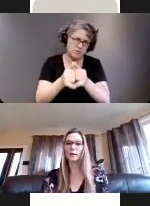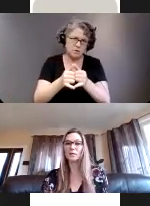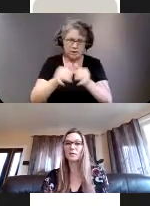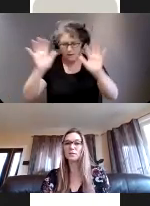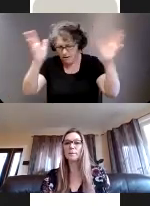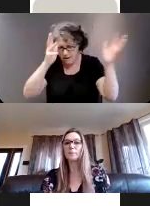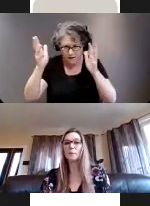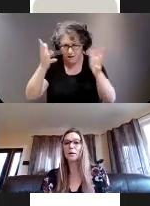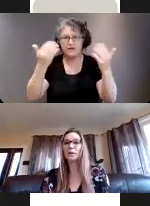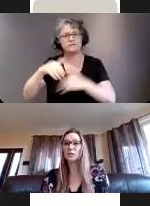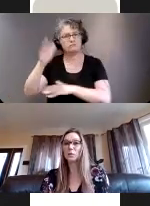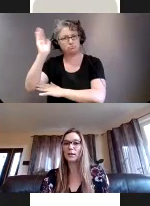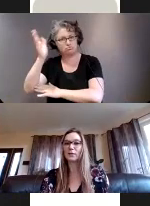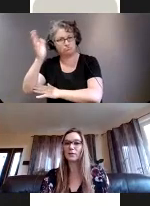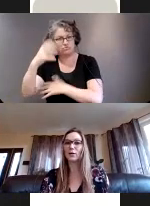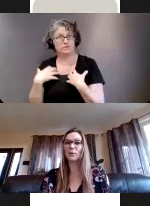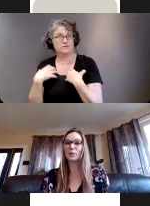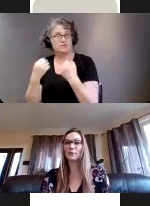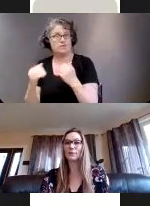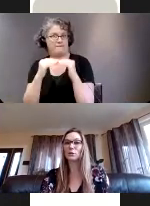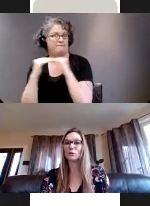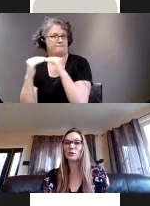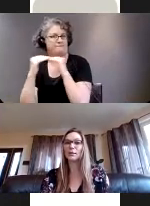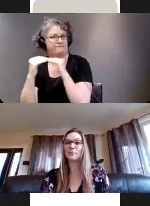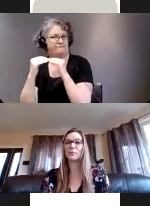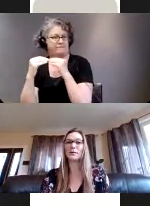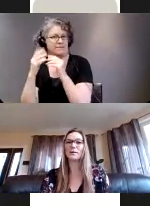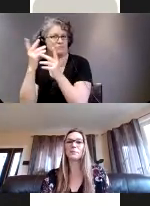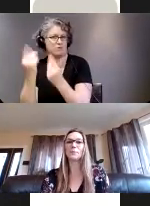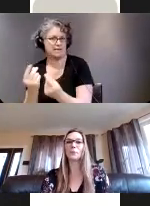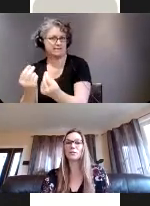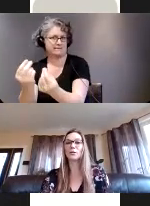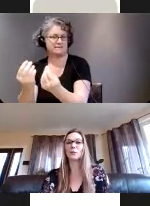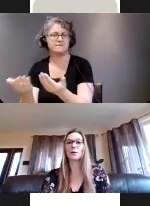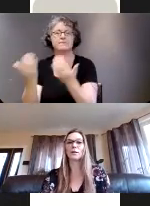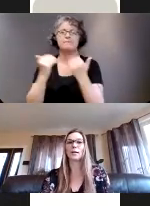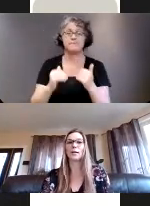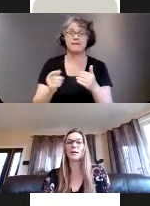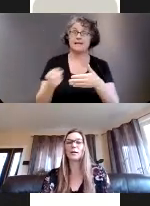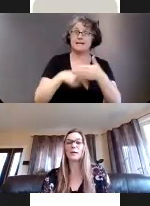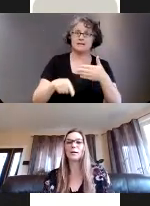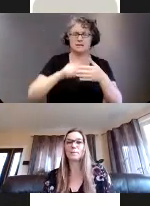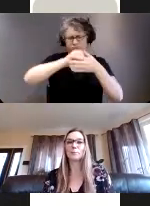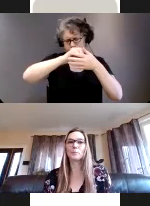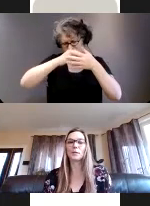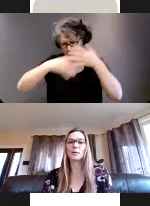restorative practices. And then next week, we have a huge lineup. We start with a